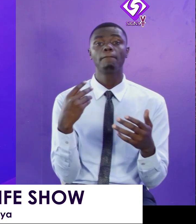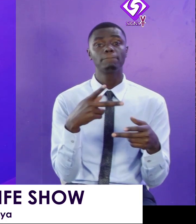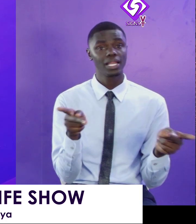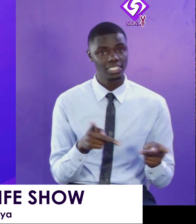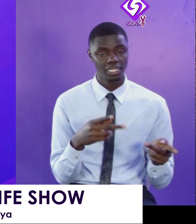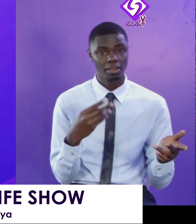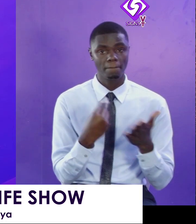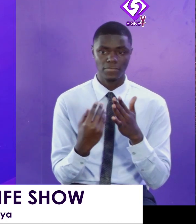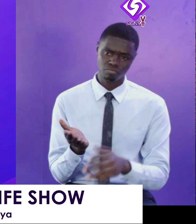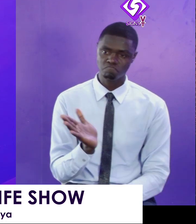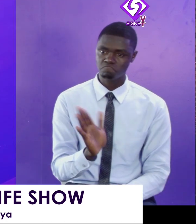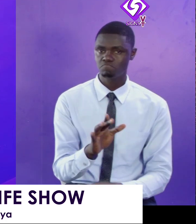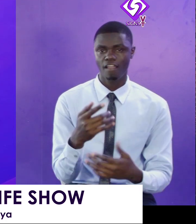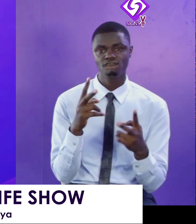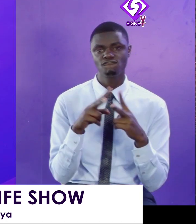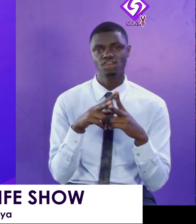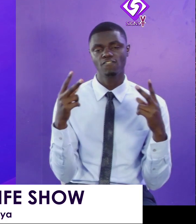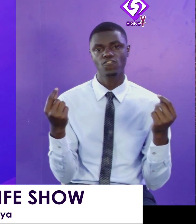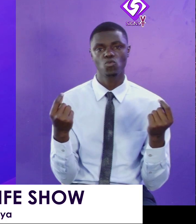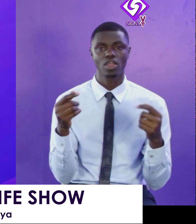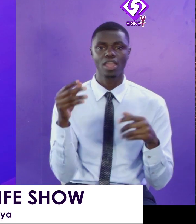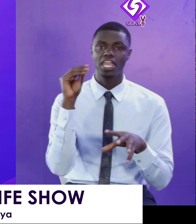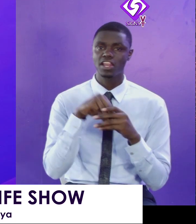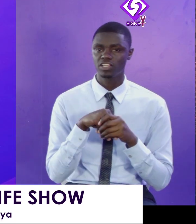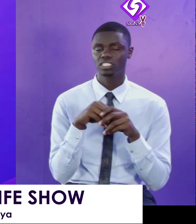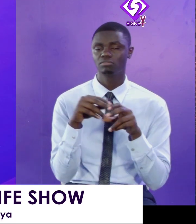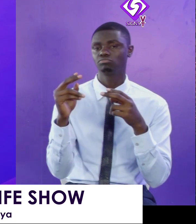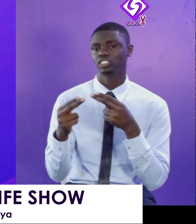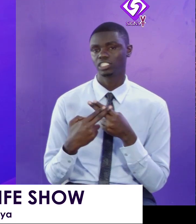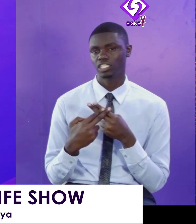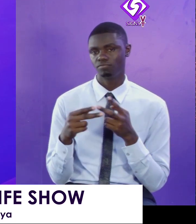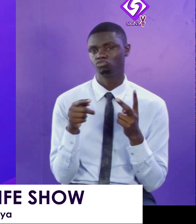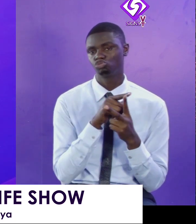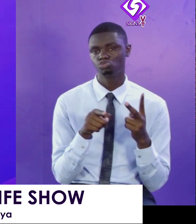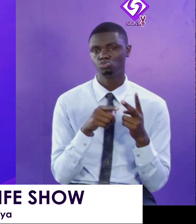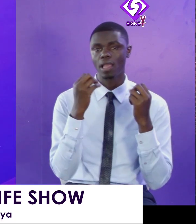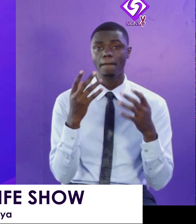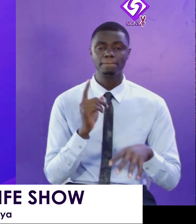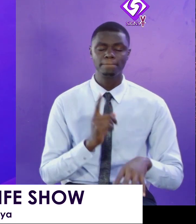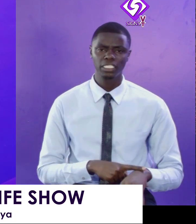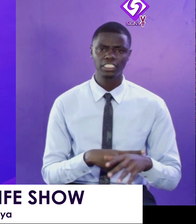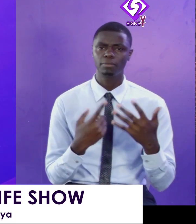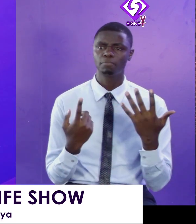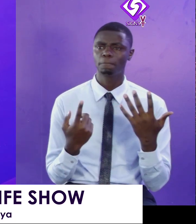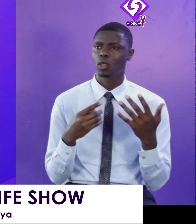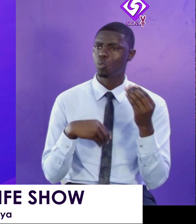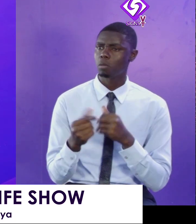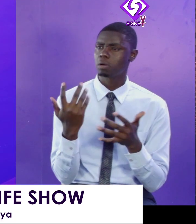us are very few: investments and savings. Many times we go into